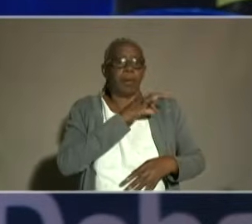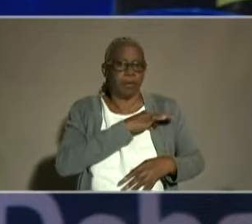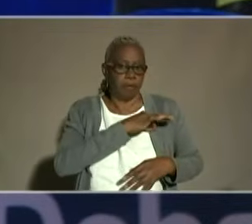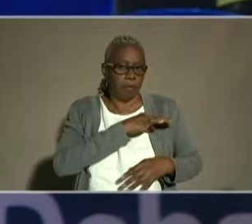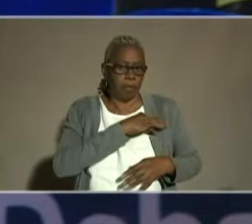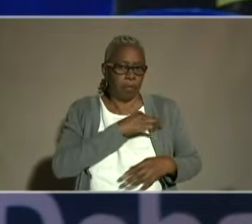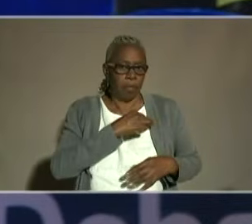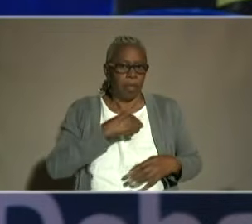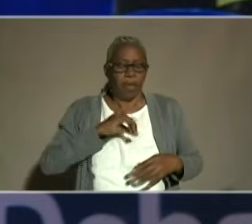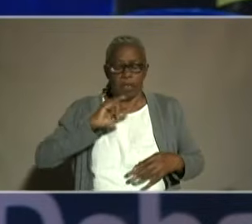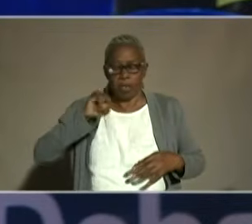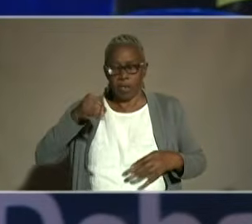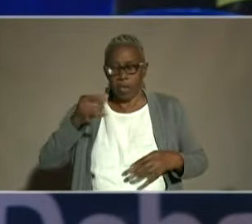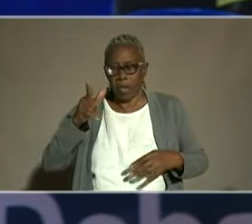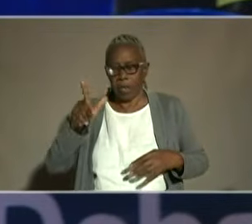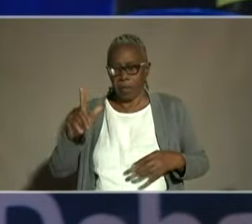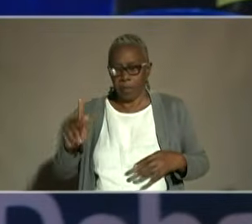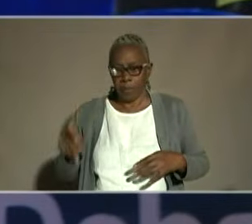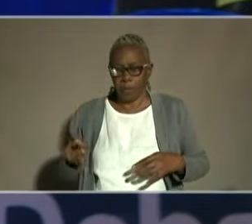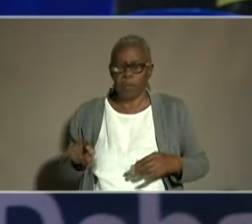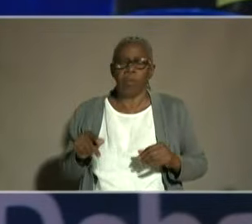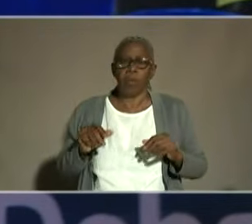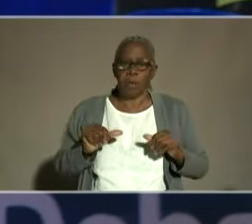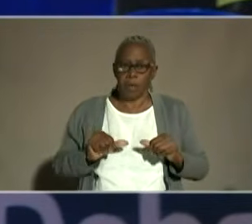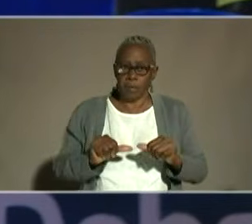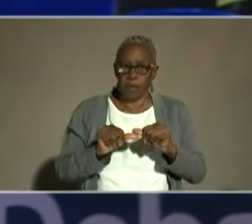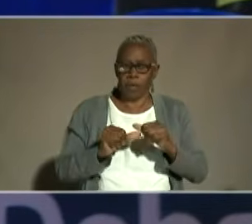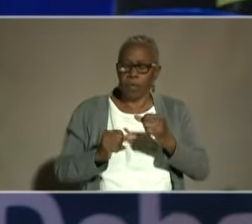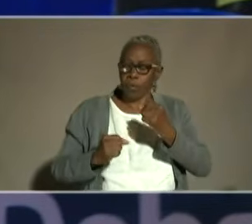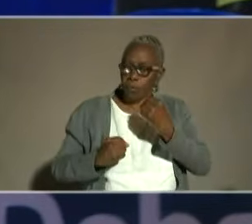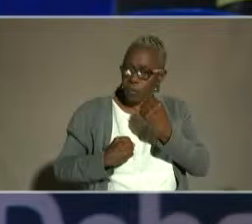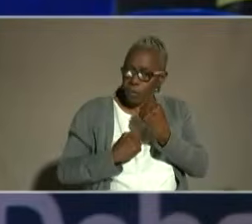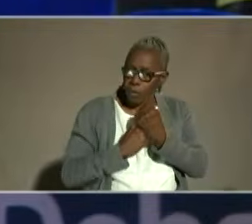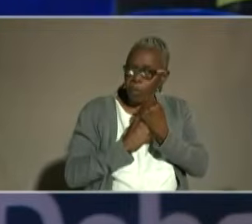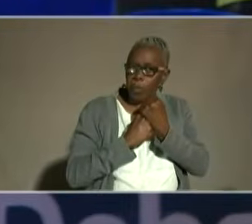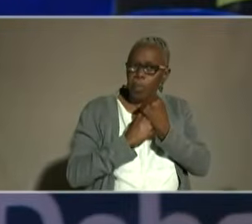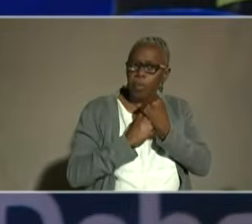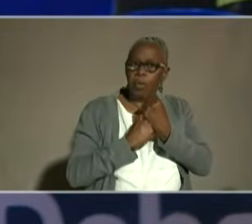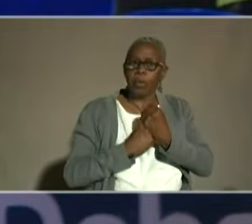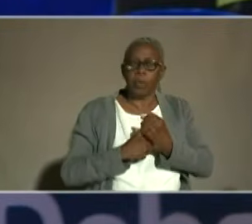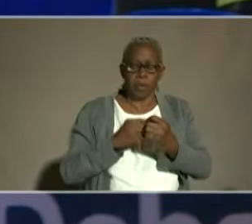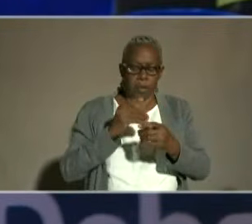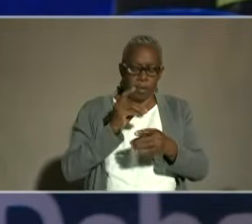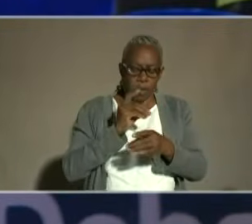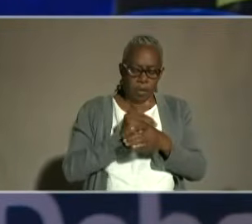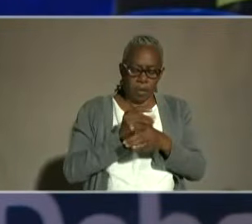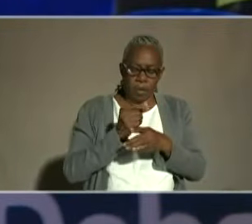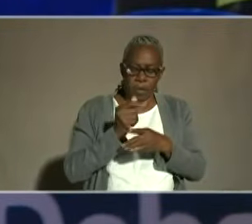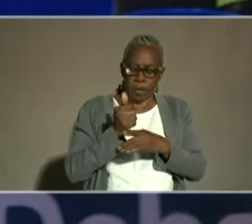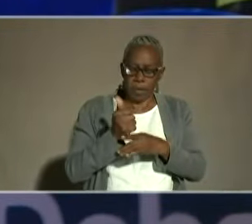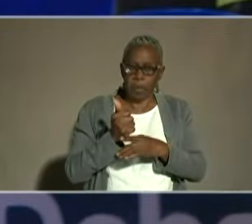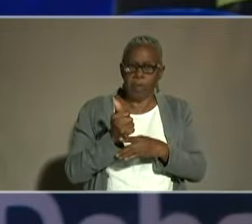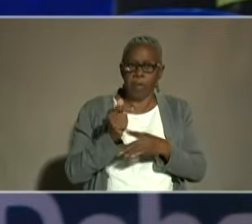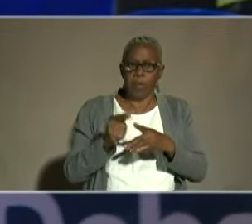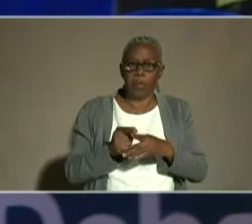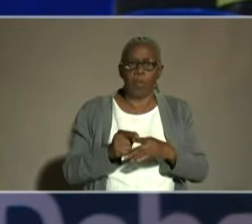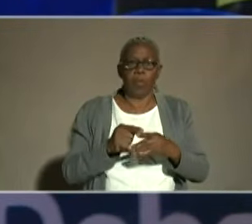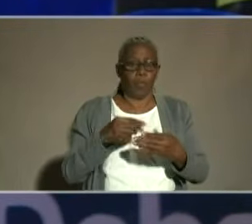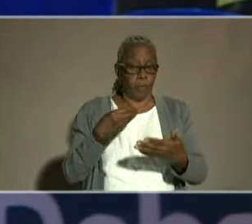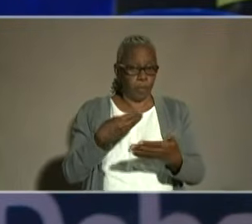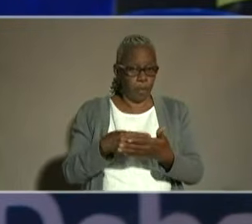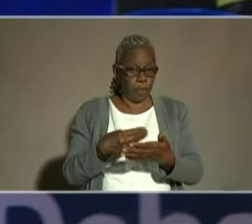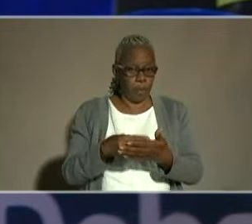the Disabilities Act. We continue to support the disabled community with grants and